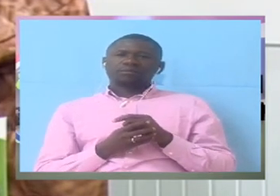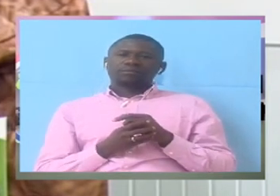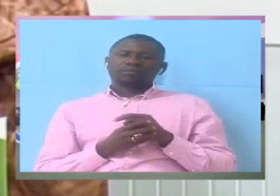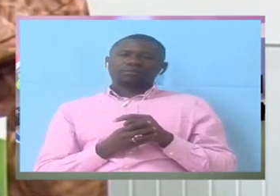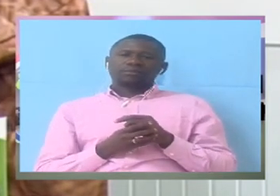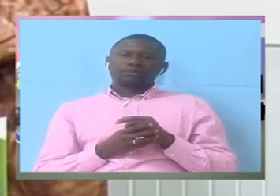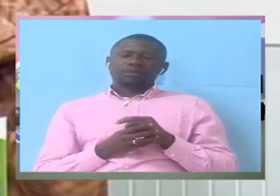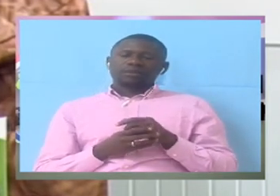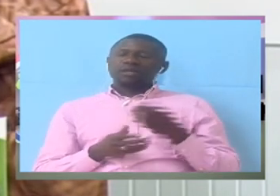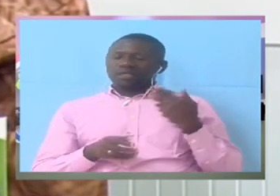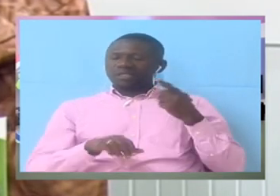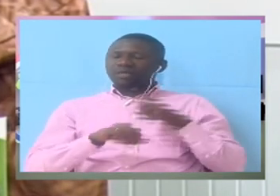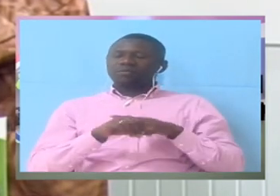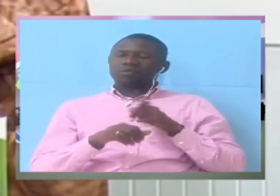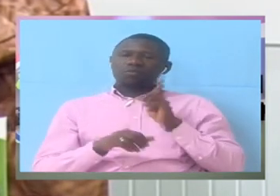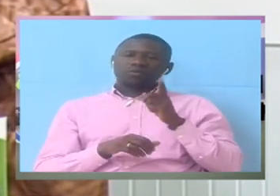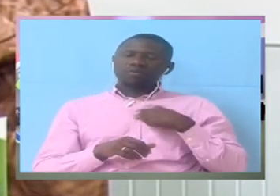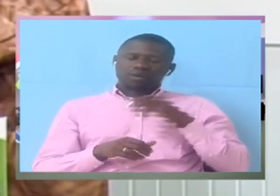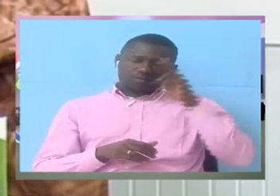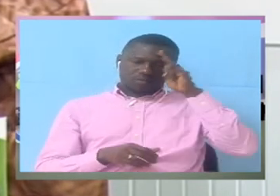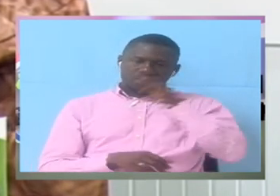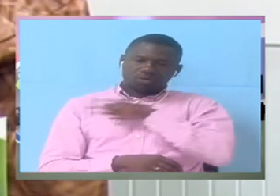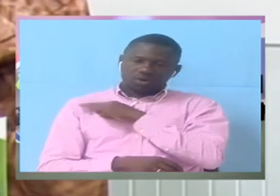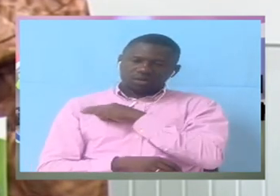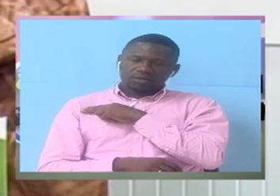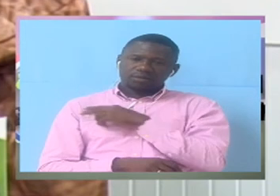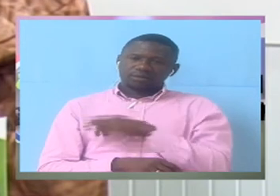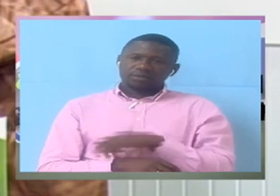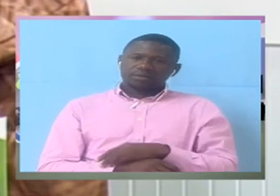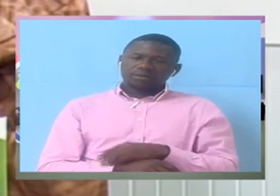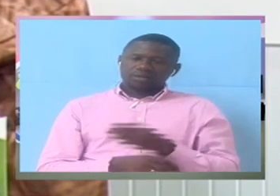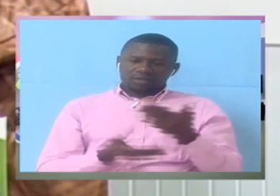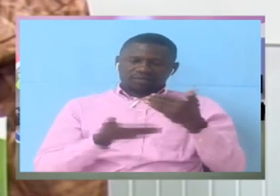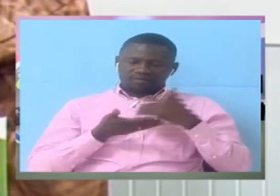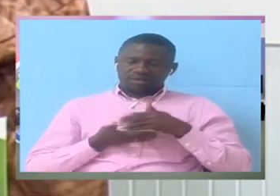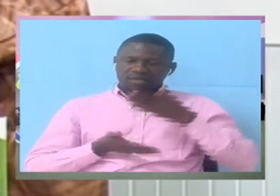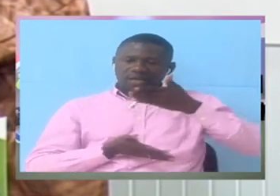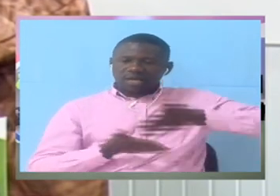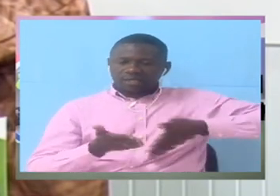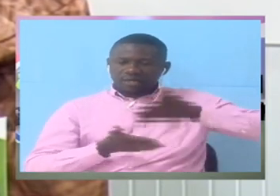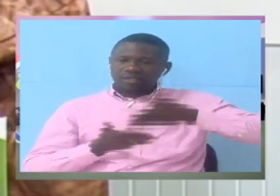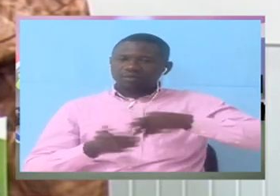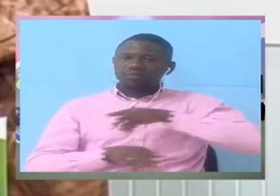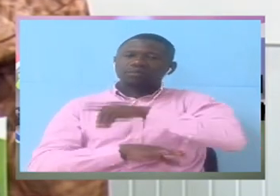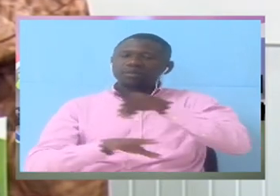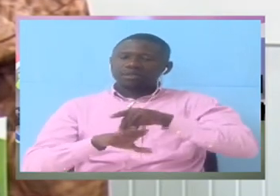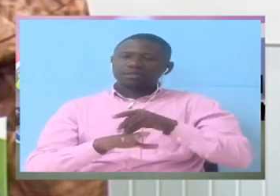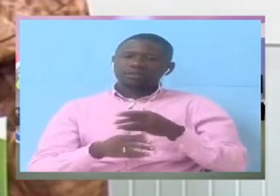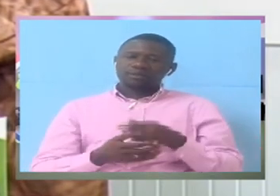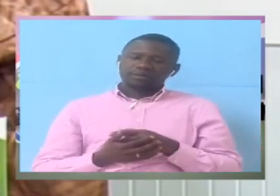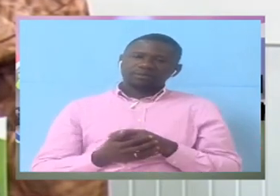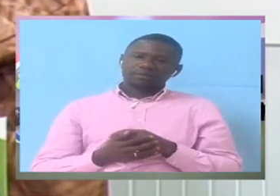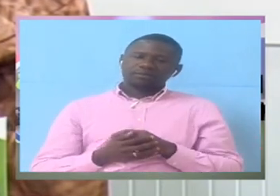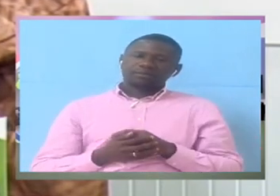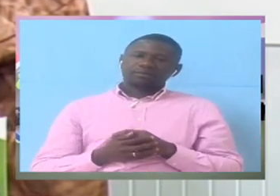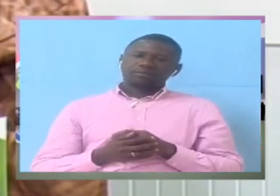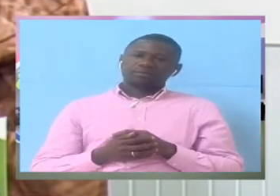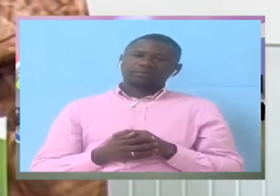my brother. At that time, one of my brother, they gave me his address.